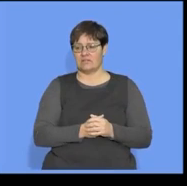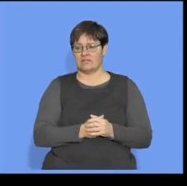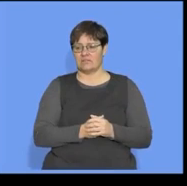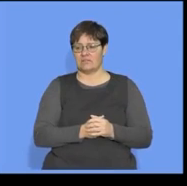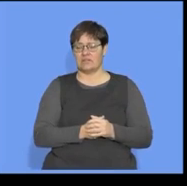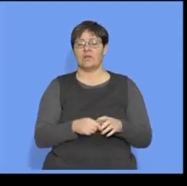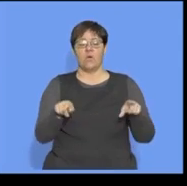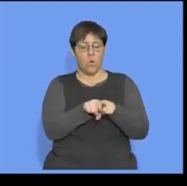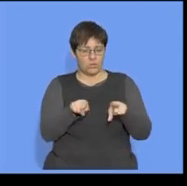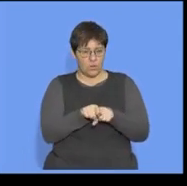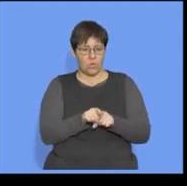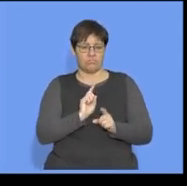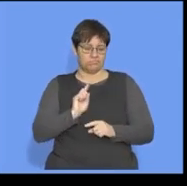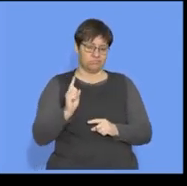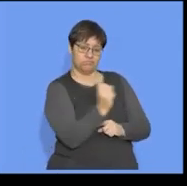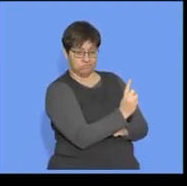right.